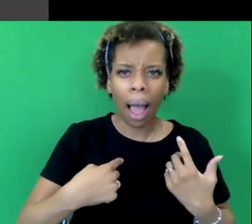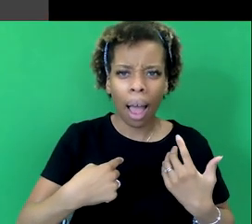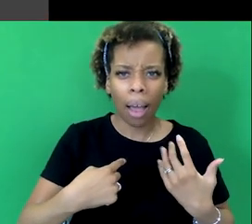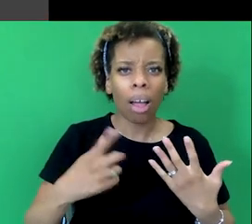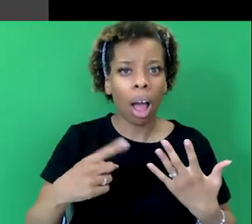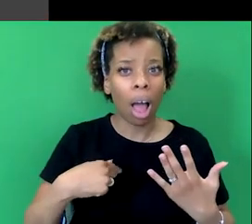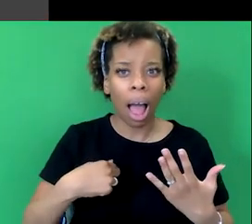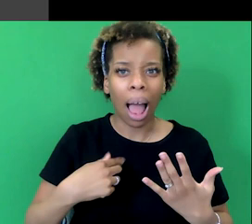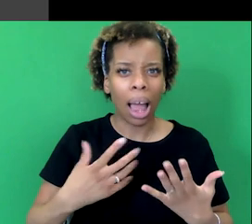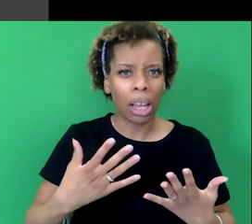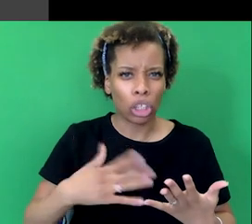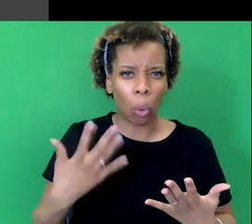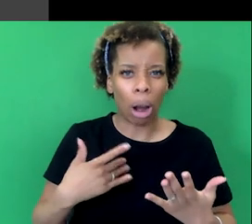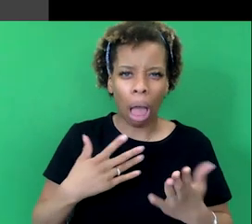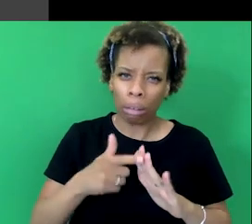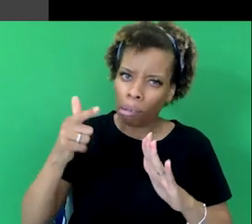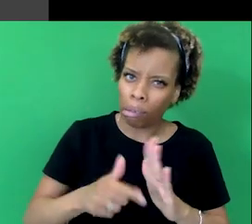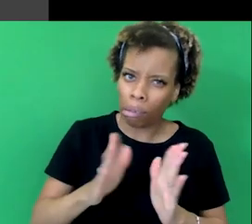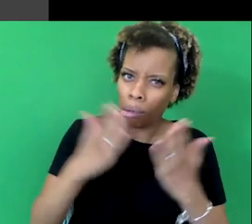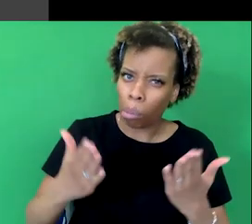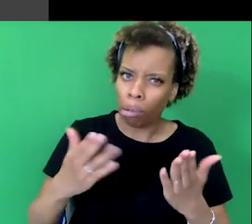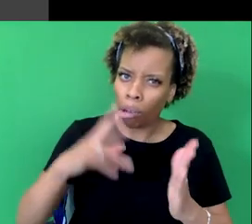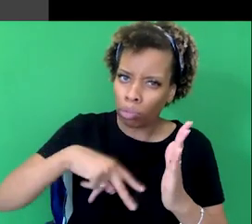especially if they land on your foot.